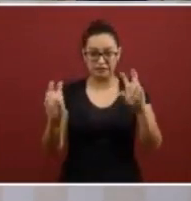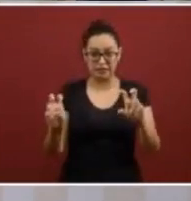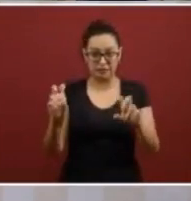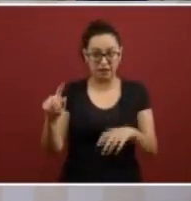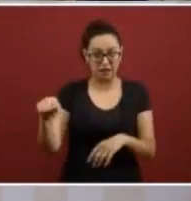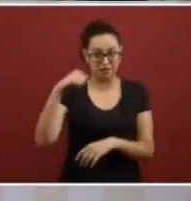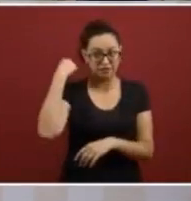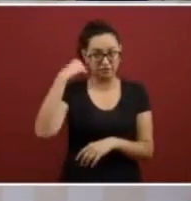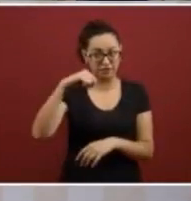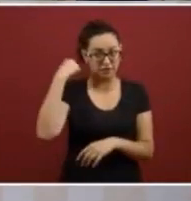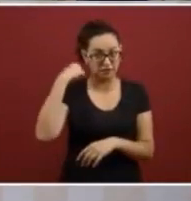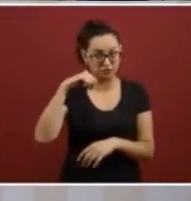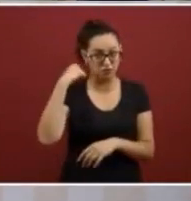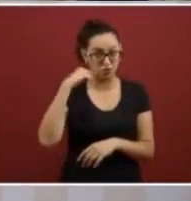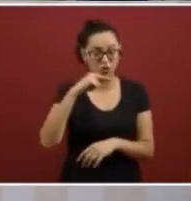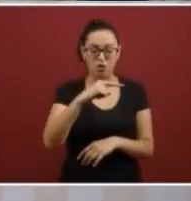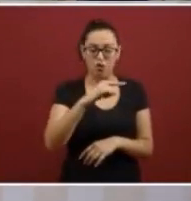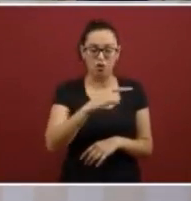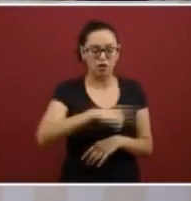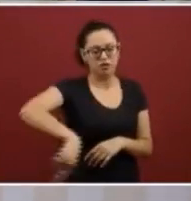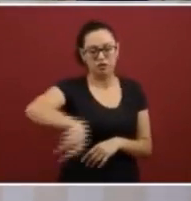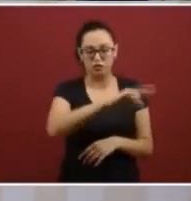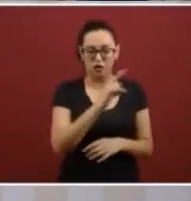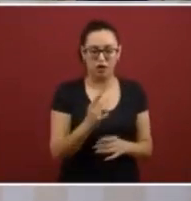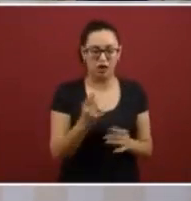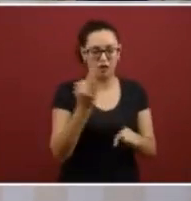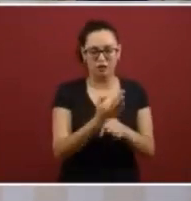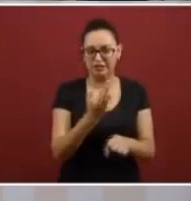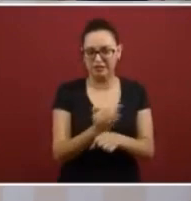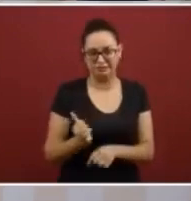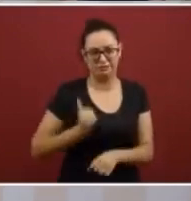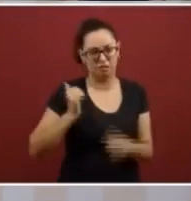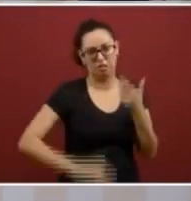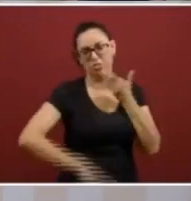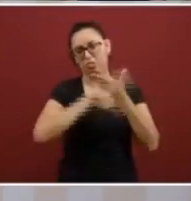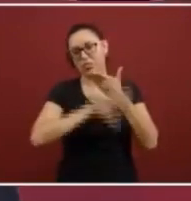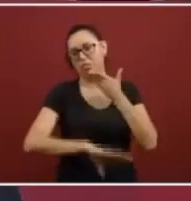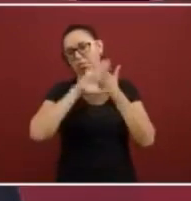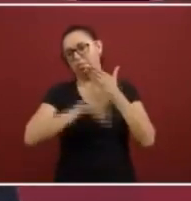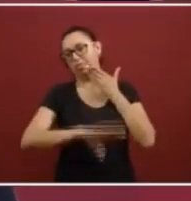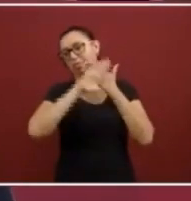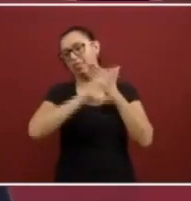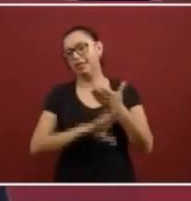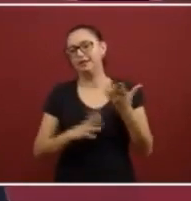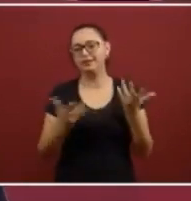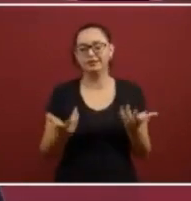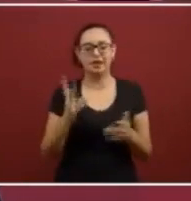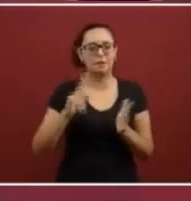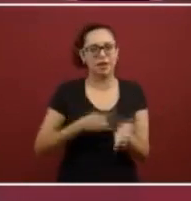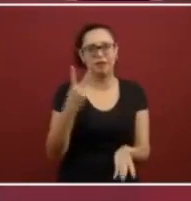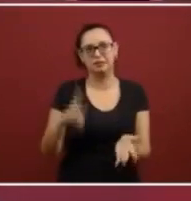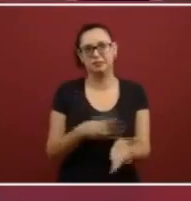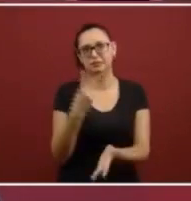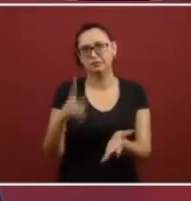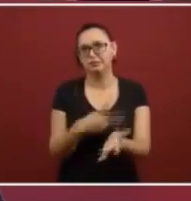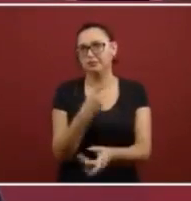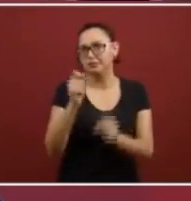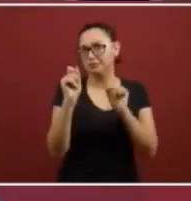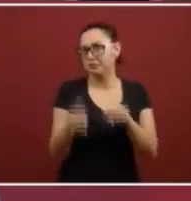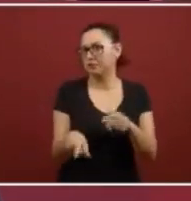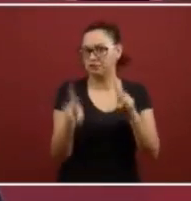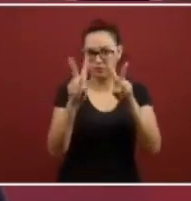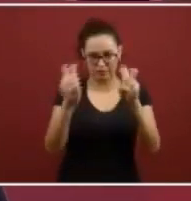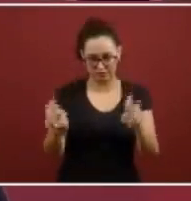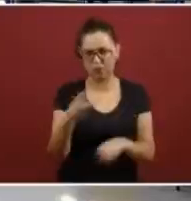adversarios lo están utilizando he says that the prices were ya lowered que in van 2 o 3 Tabasco and veces he's que se wondering preguntan why. sobre ese